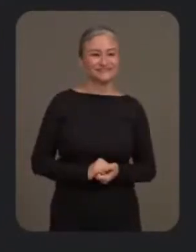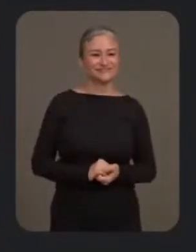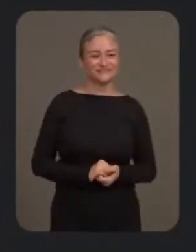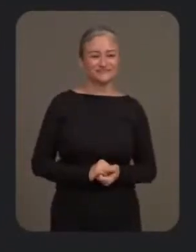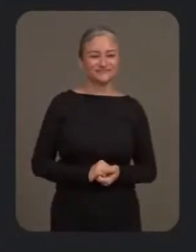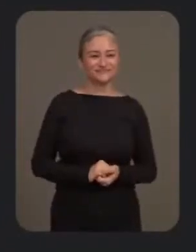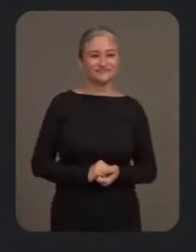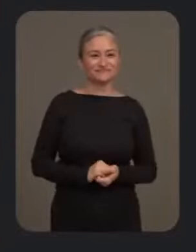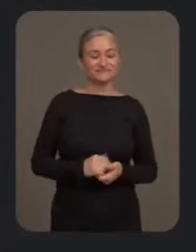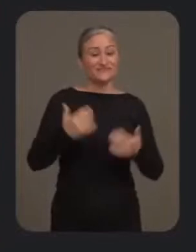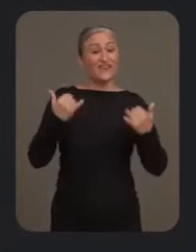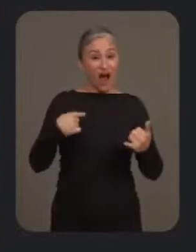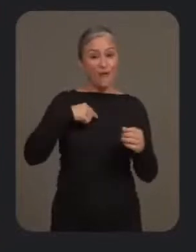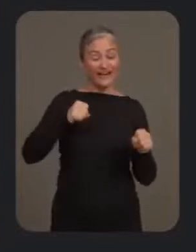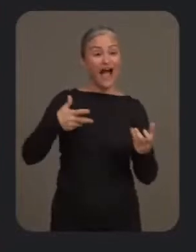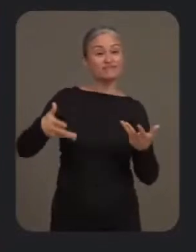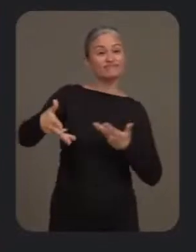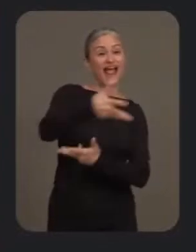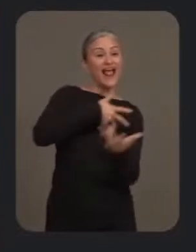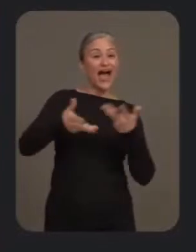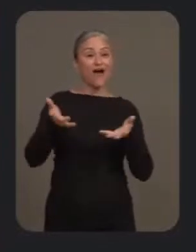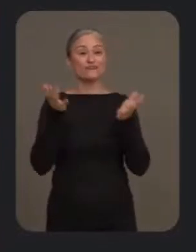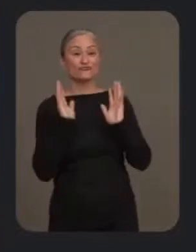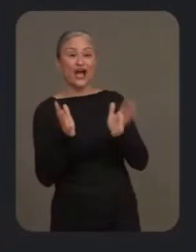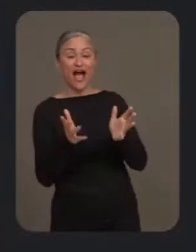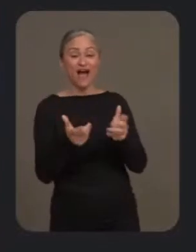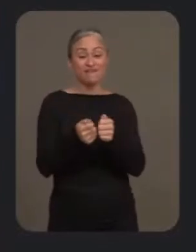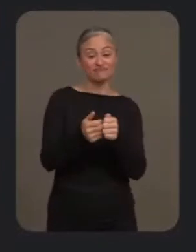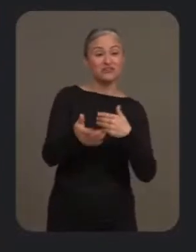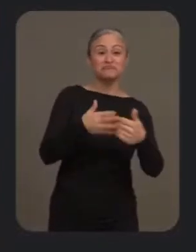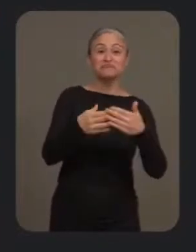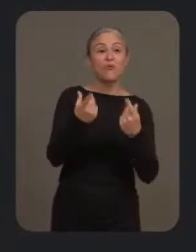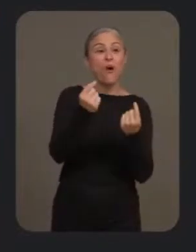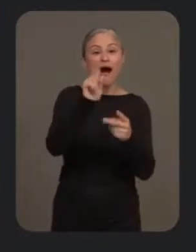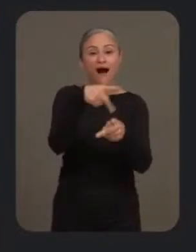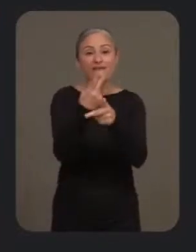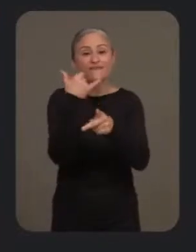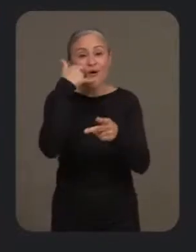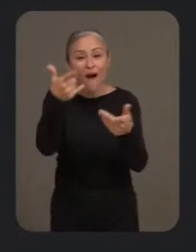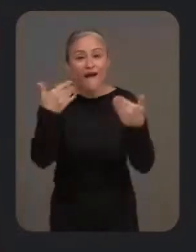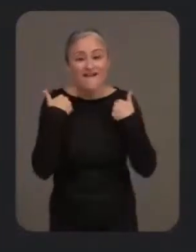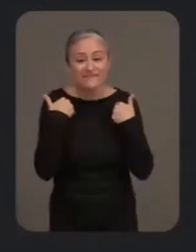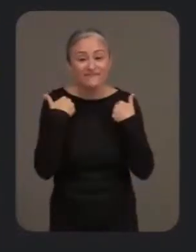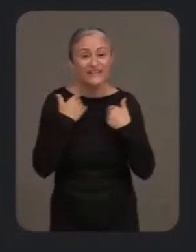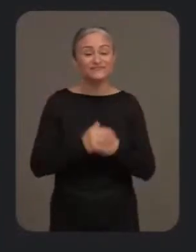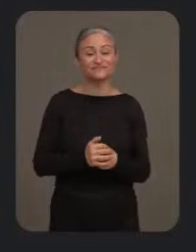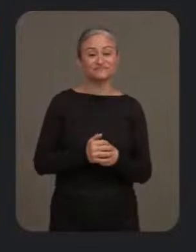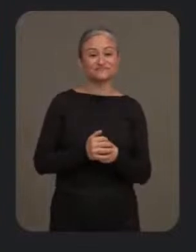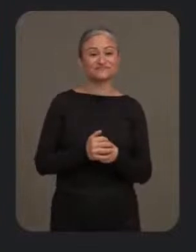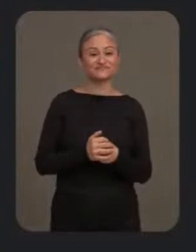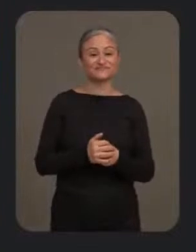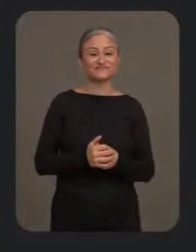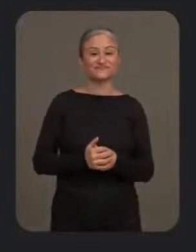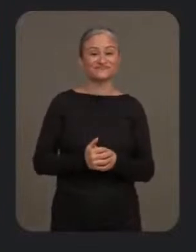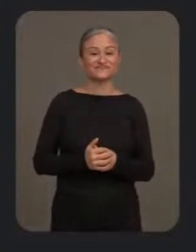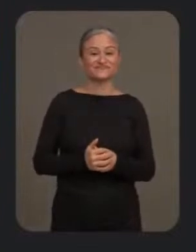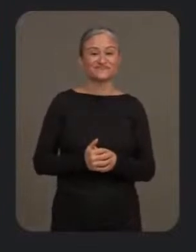So we can all hang out in the group chat together, no matter what device we're